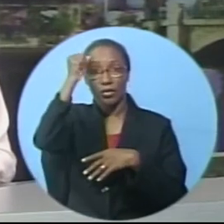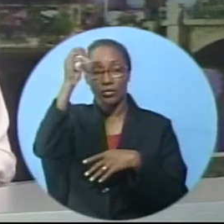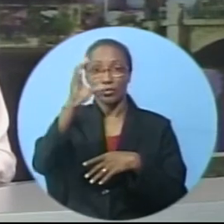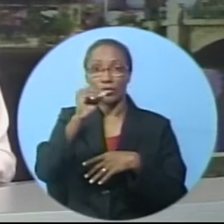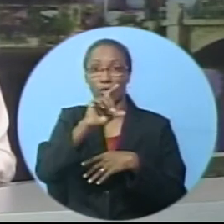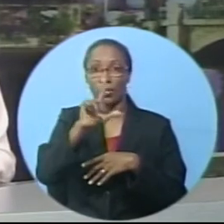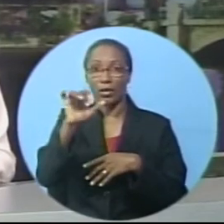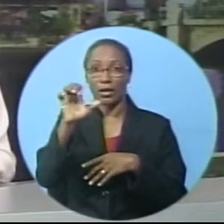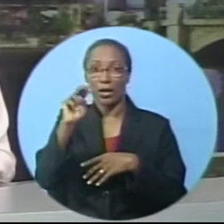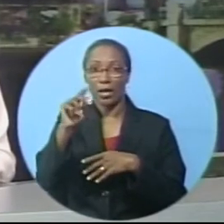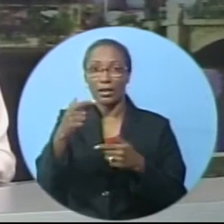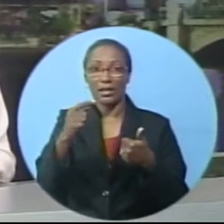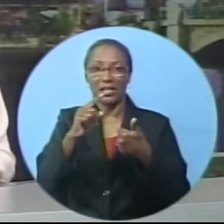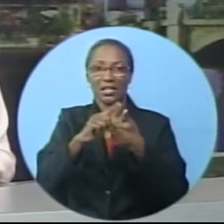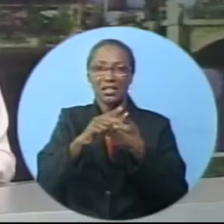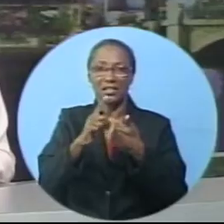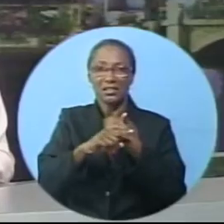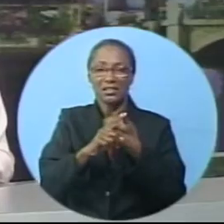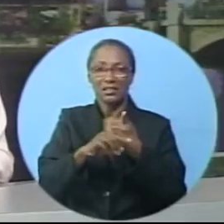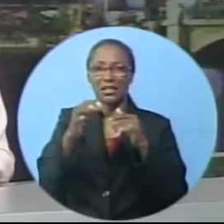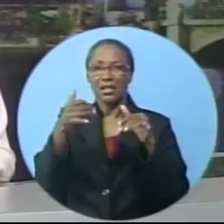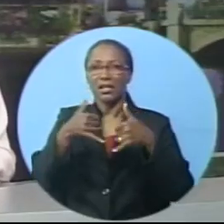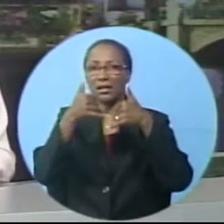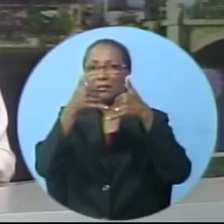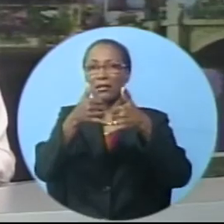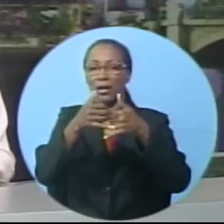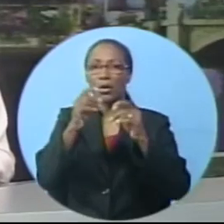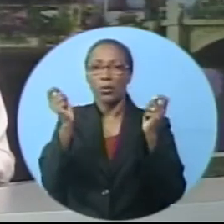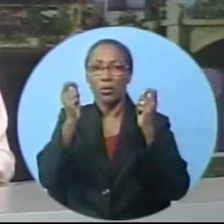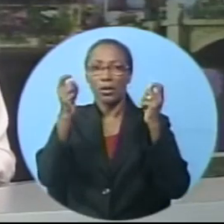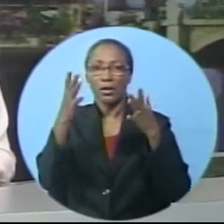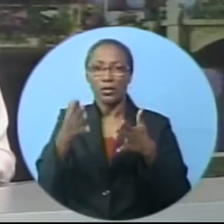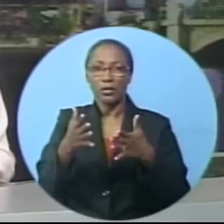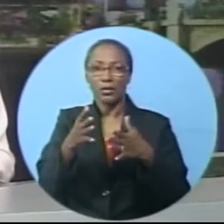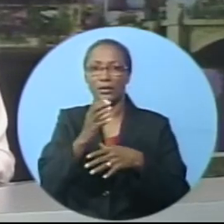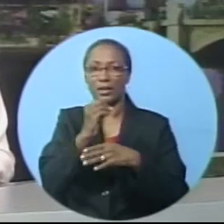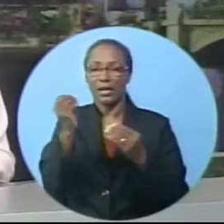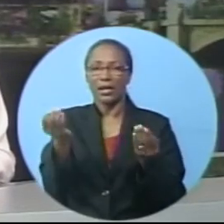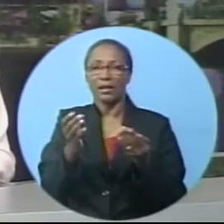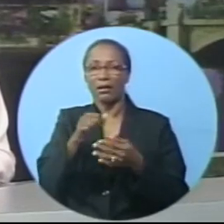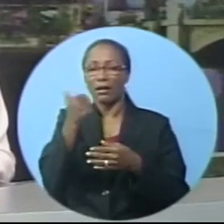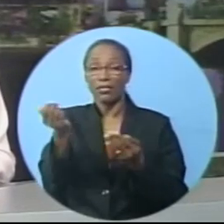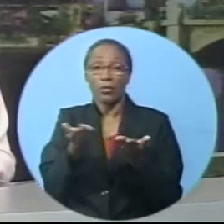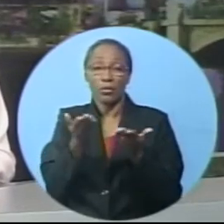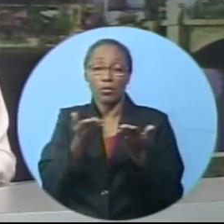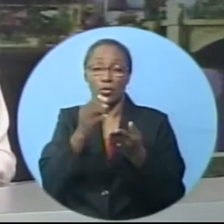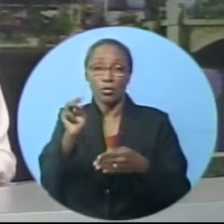lineup includes international Grammy-nominated artists and prestigious local musicians who will